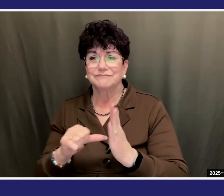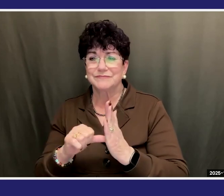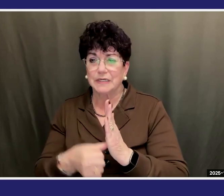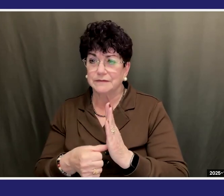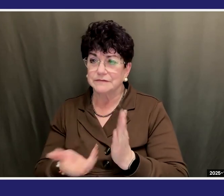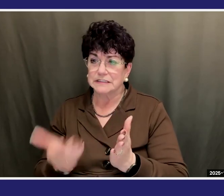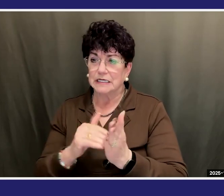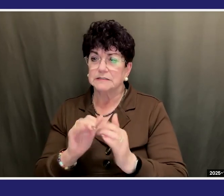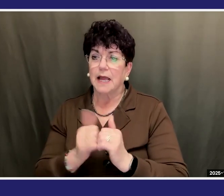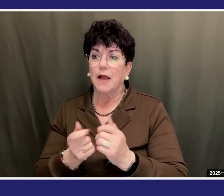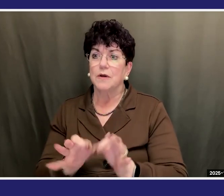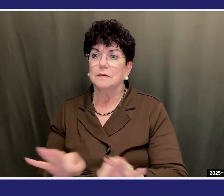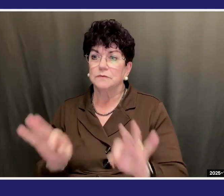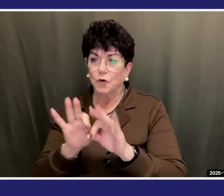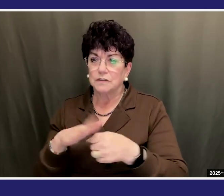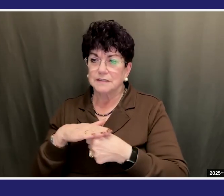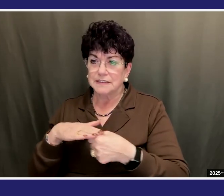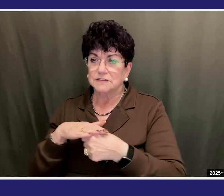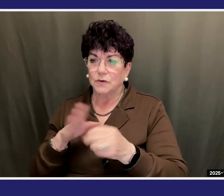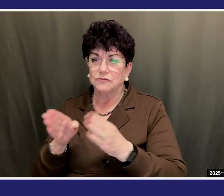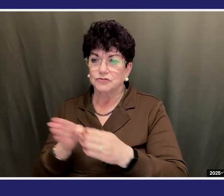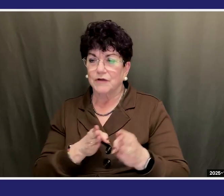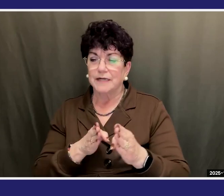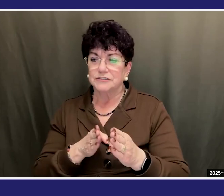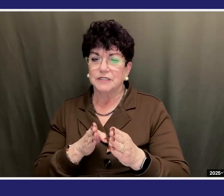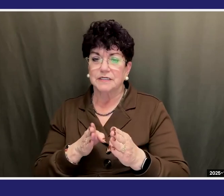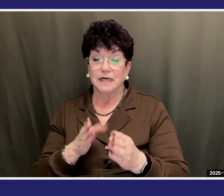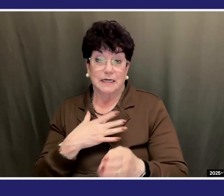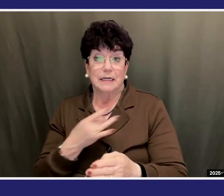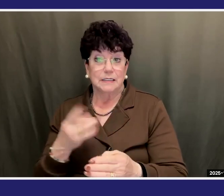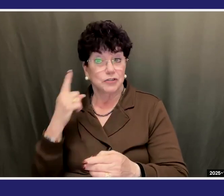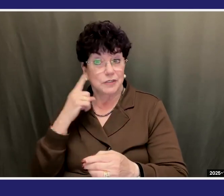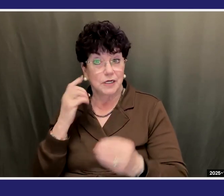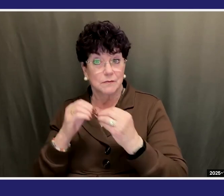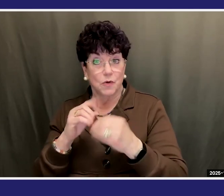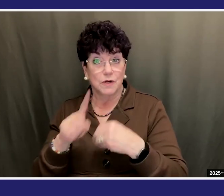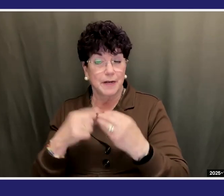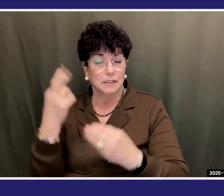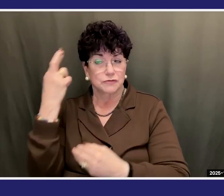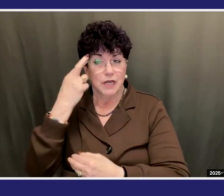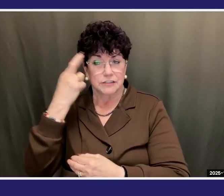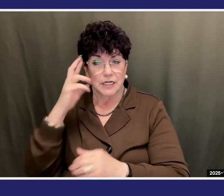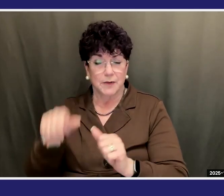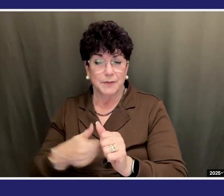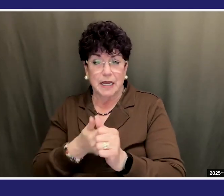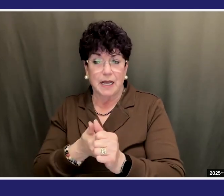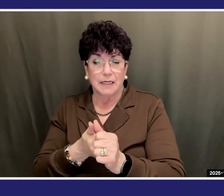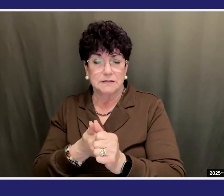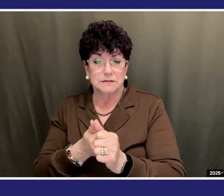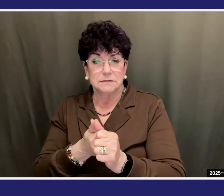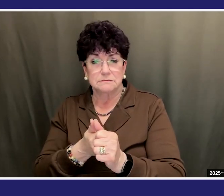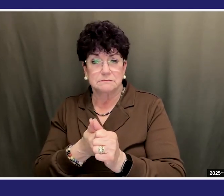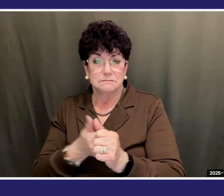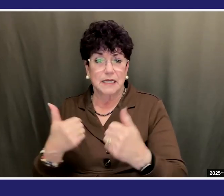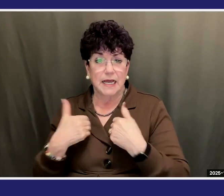reemphasize the importance of this local strategy. Would love to hear more of the rationale behind